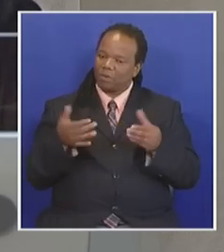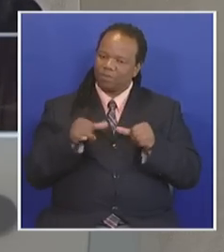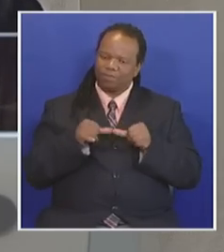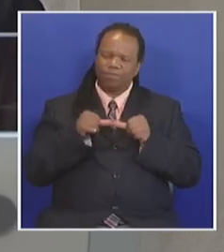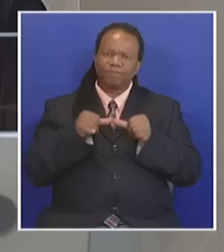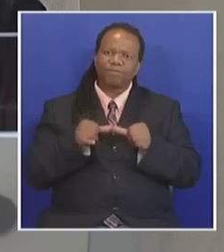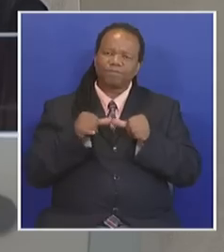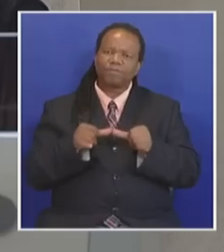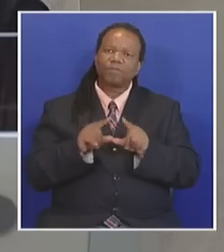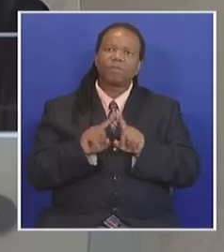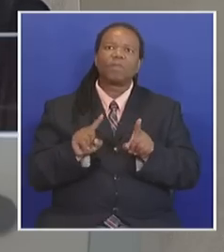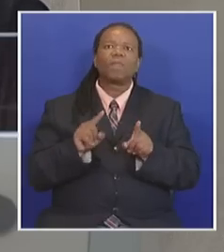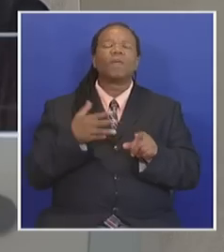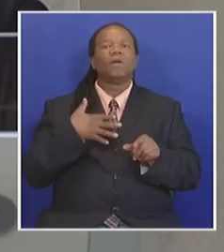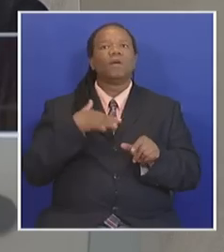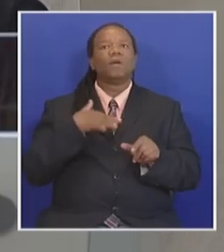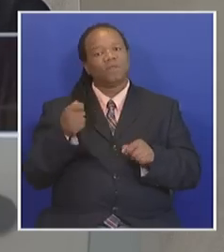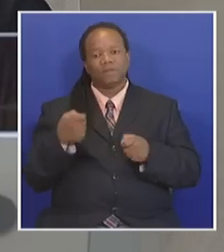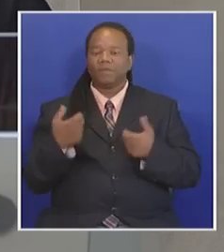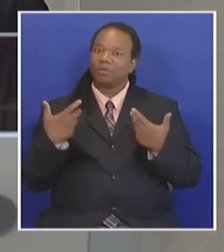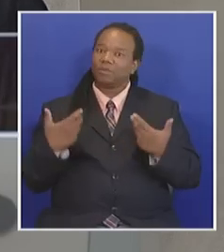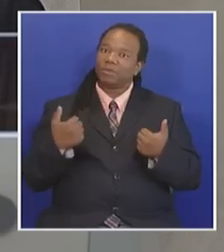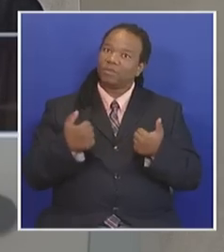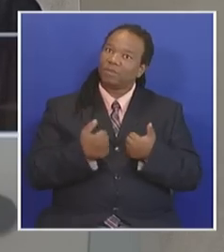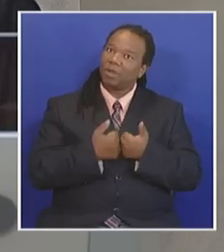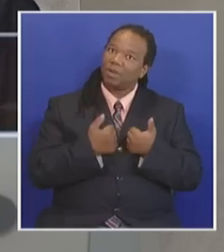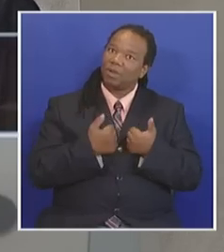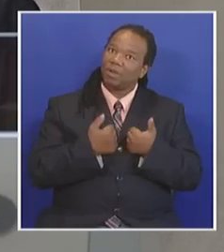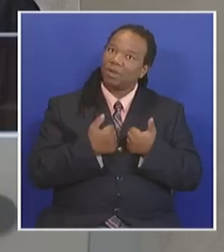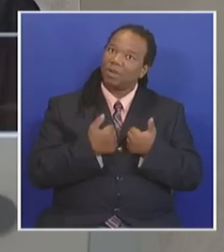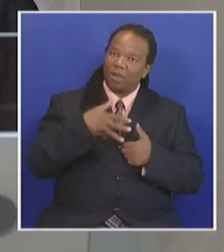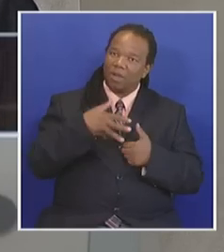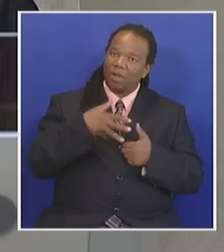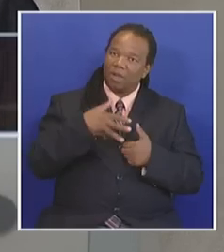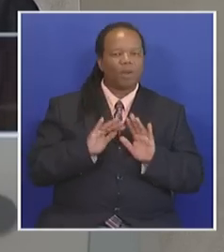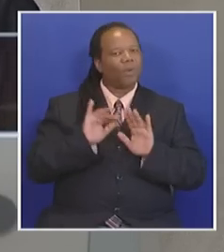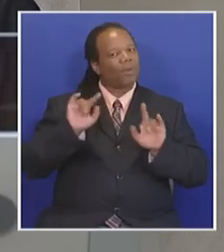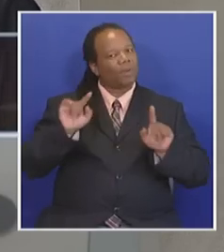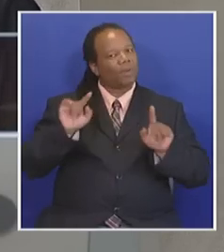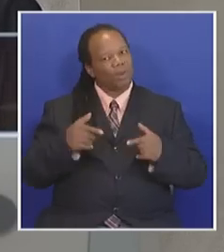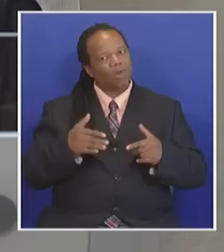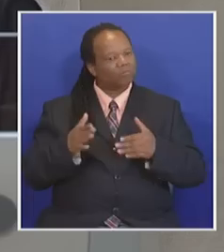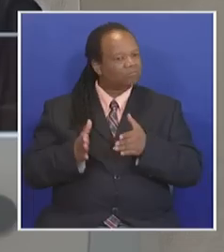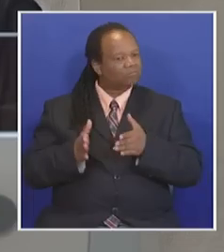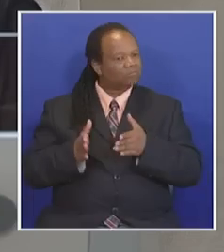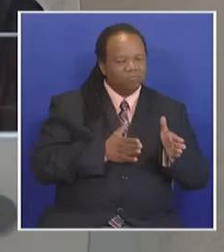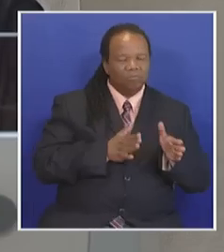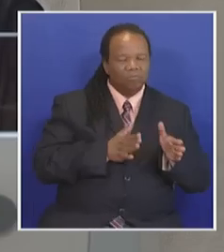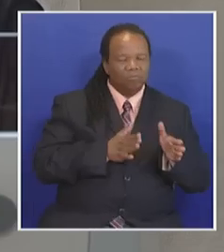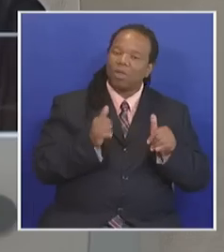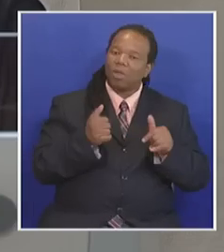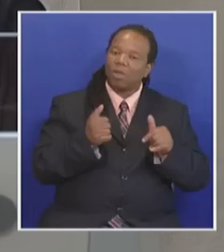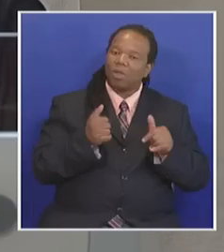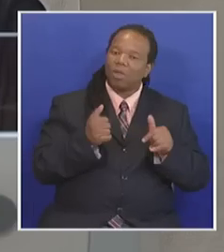dialogue and debate that will challenge our comfort zones. There is no avoiding this dialogue, as racism did not self-destruct